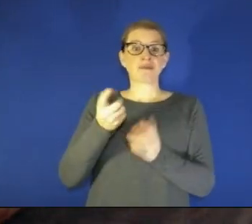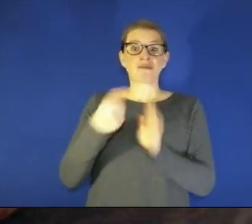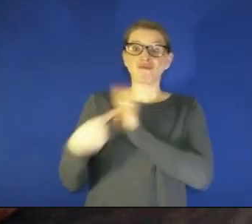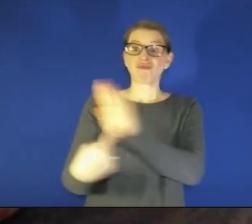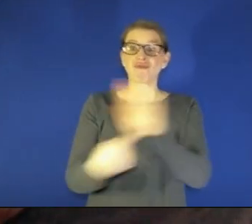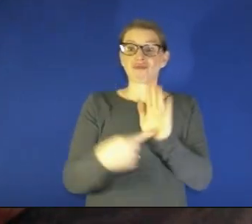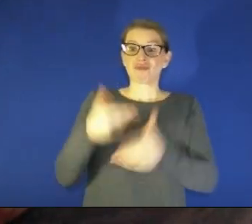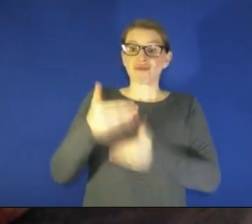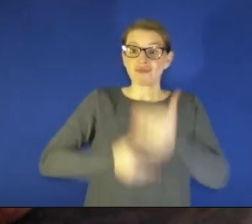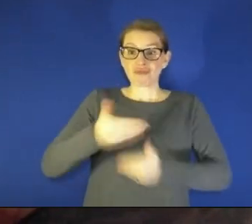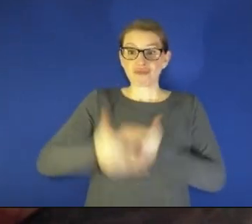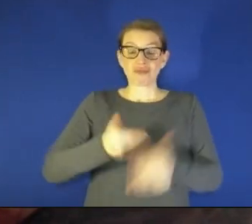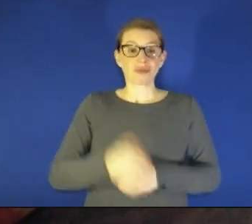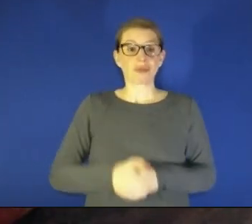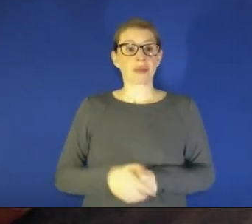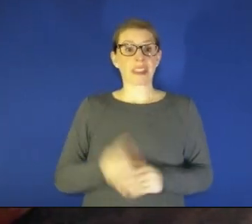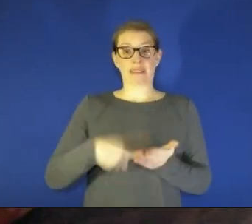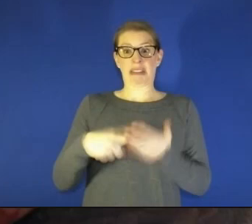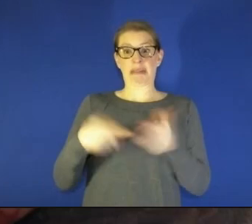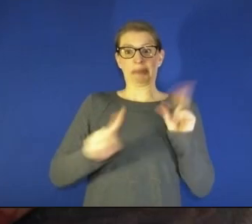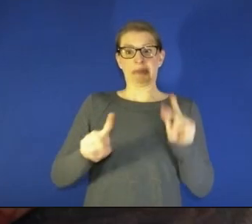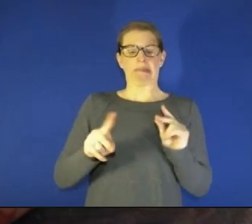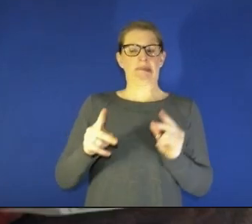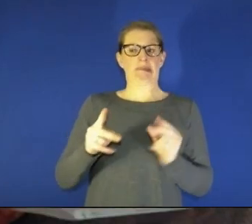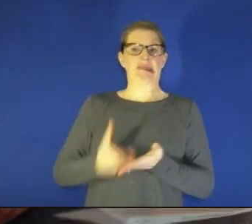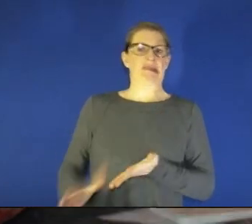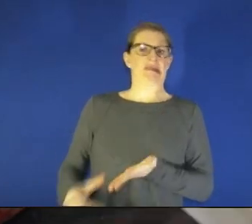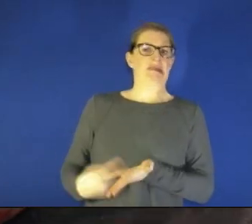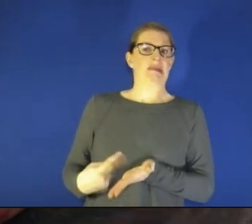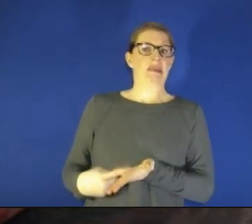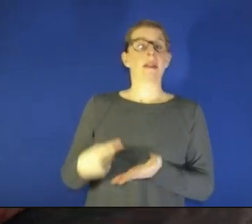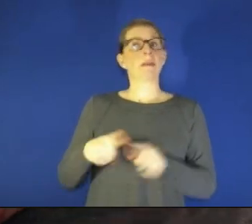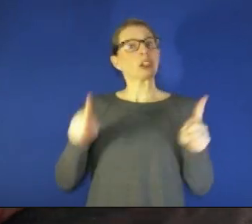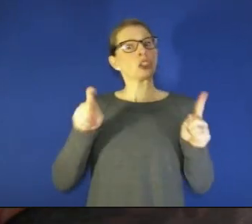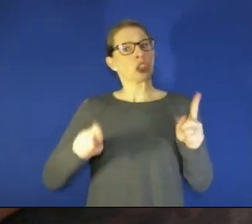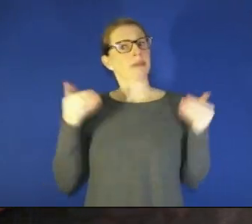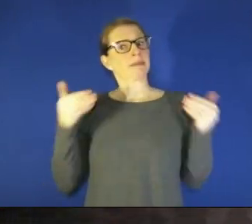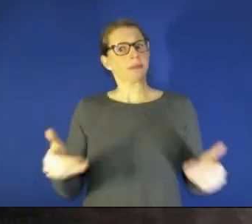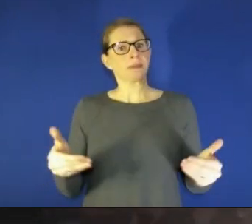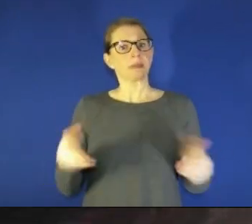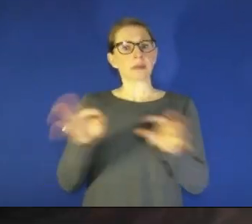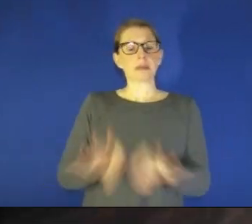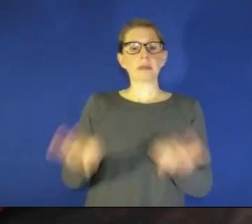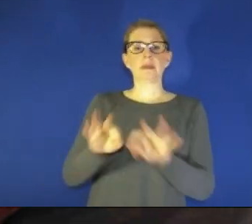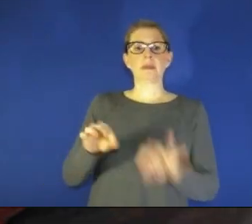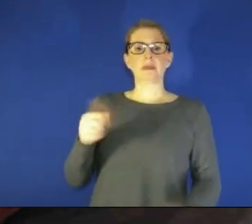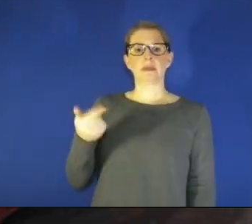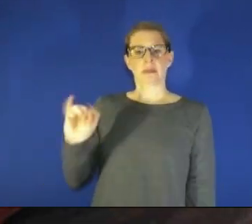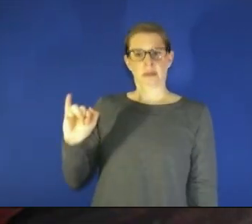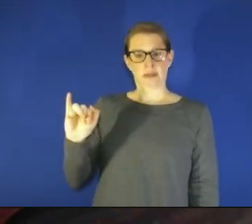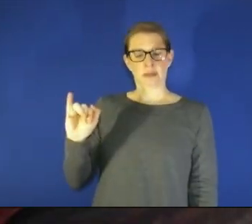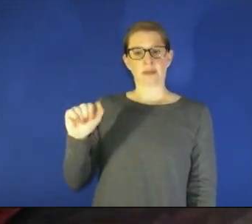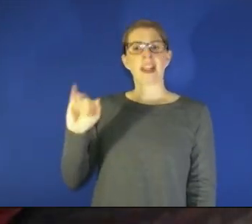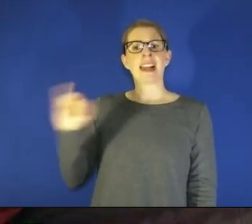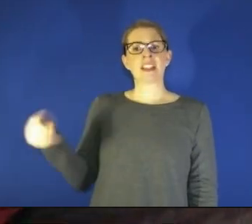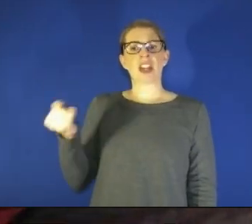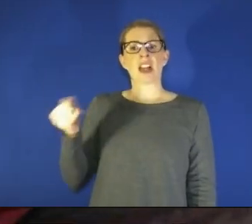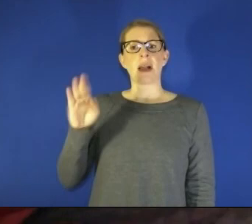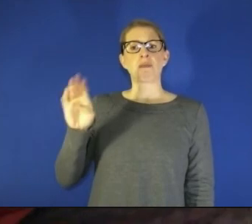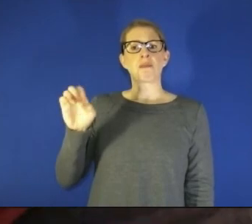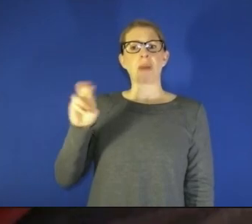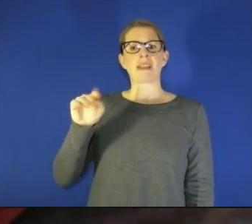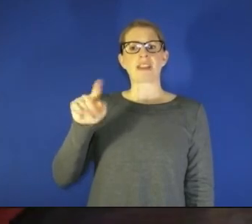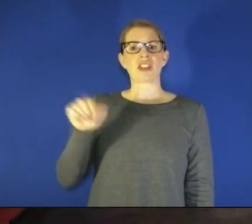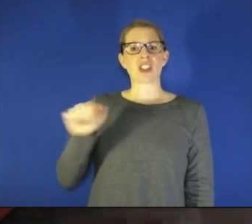because sometimes people don't want to talk about it, and we really should. It's so important. I'm here with gastroenterologist AJ Bansel. We're here at